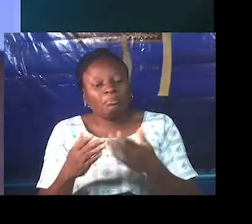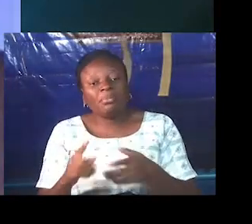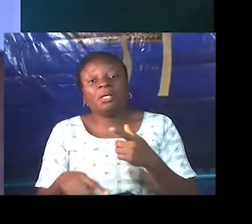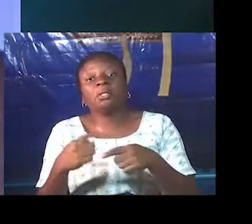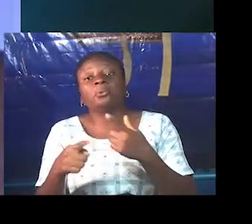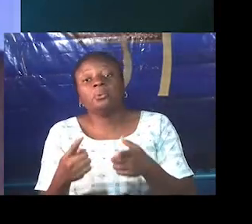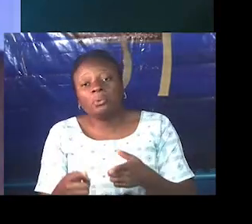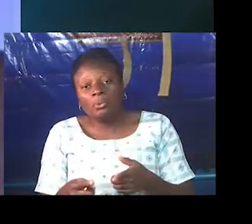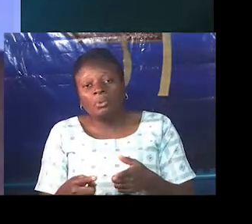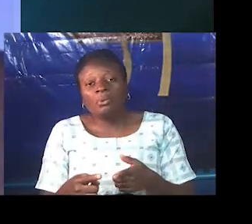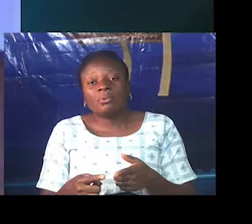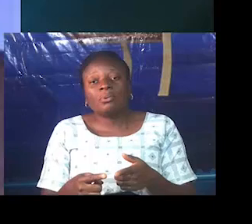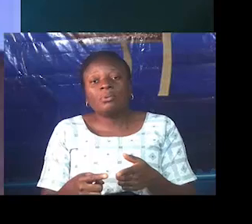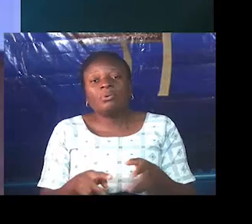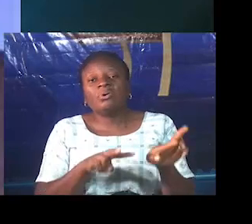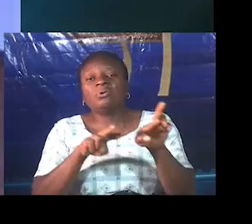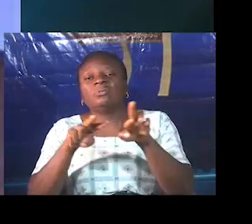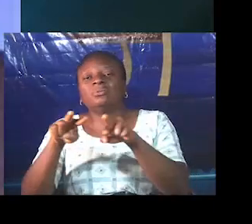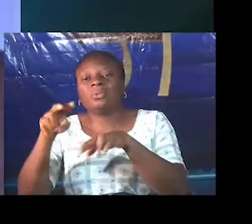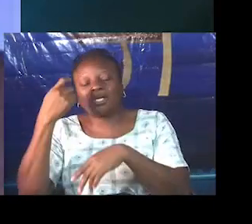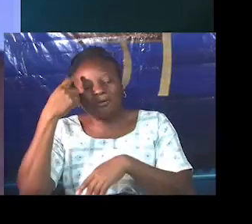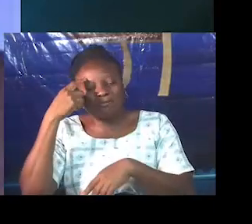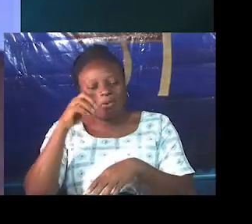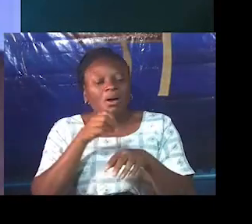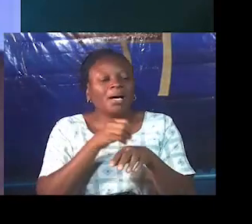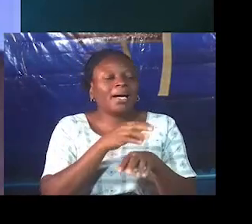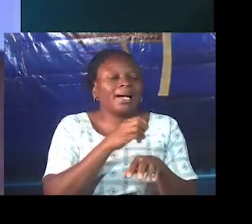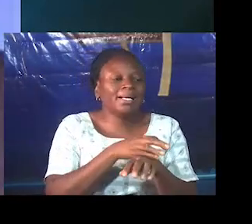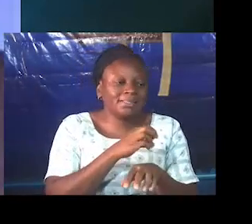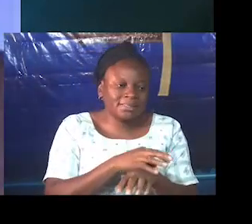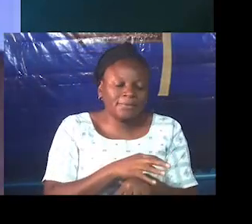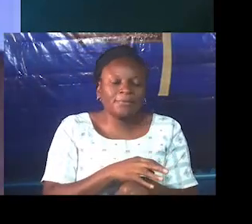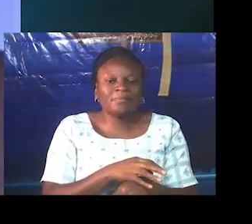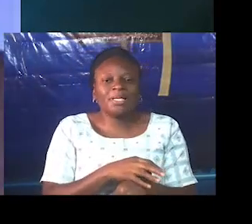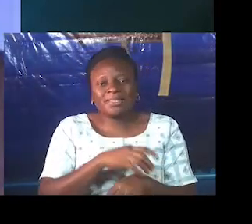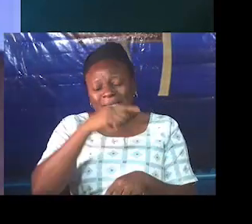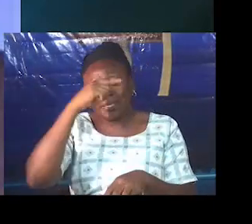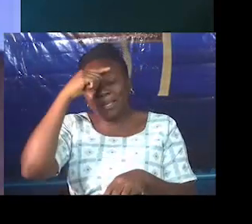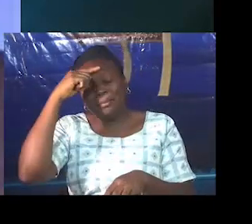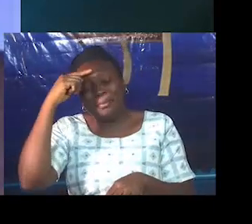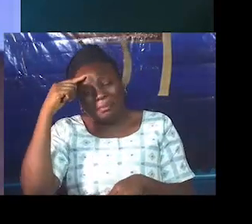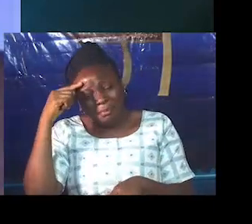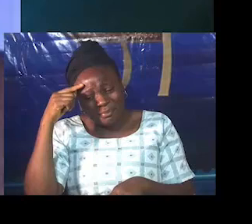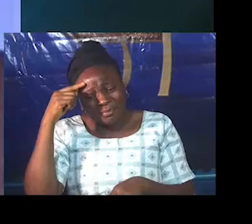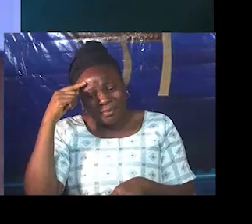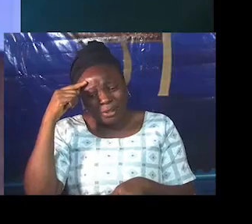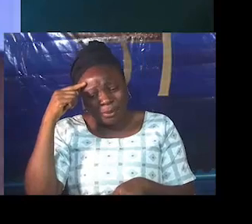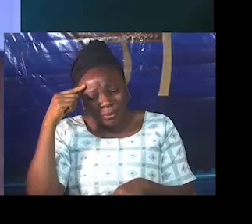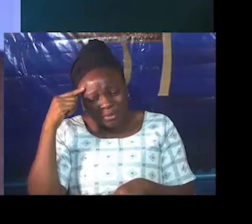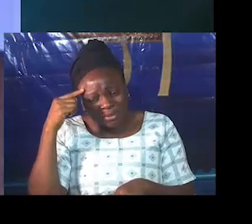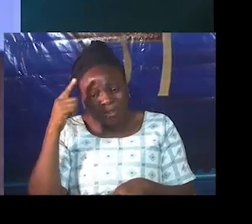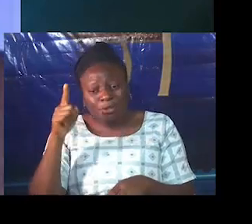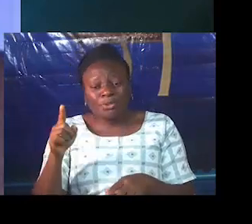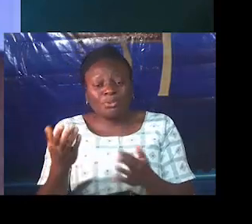whether somebody will allow you to marry an unbeliever. I want to tell you that if you so do, whosoever permits you is